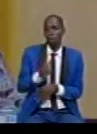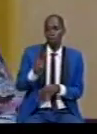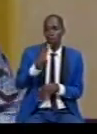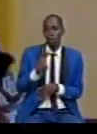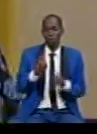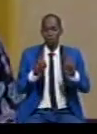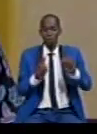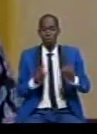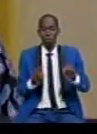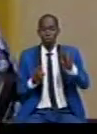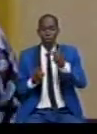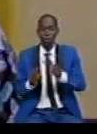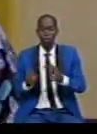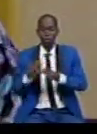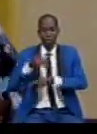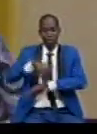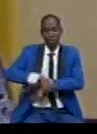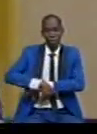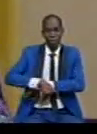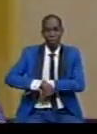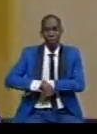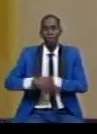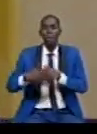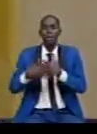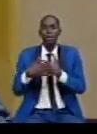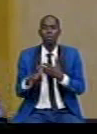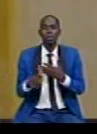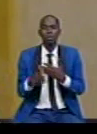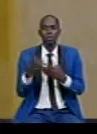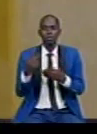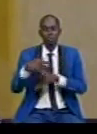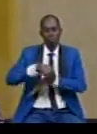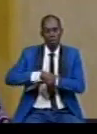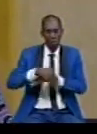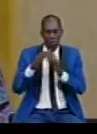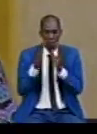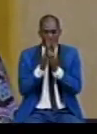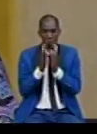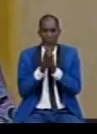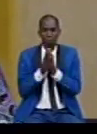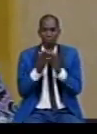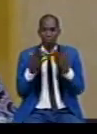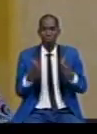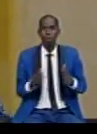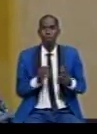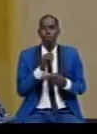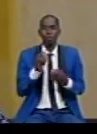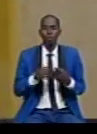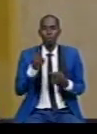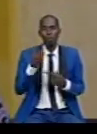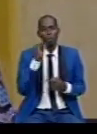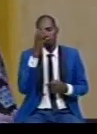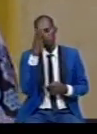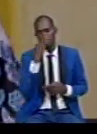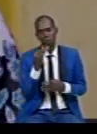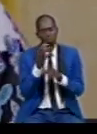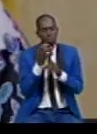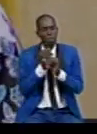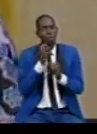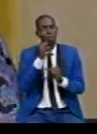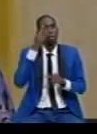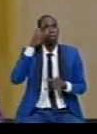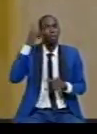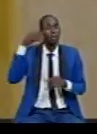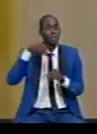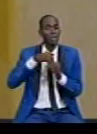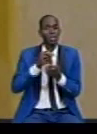Tuesday, Wednesday, in the night, after my midnight prayer, When I slept, I had a dream. In